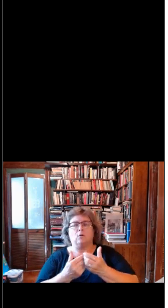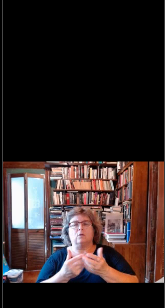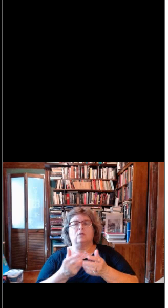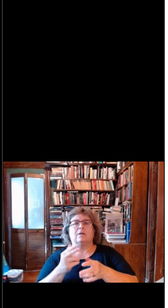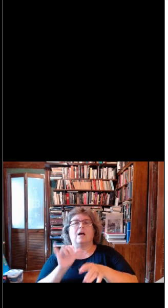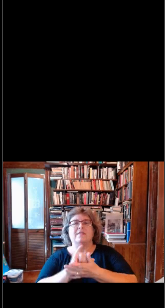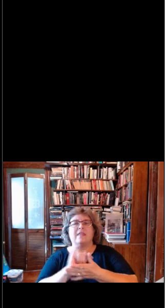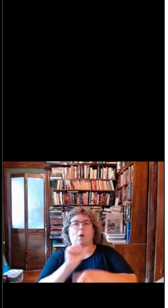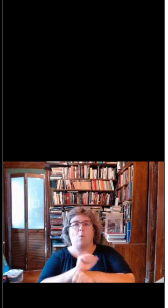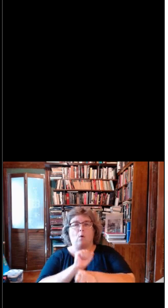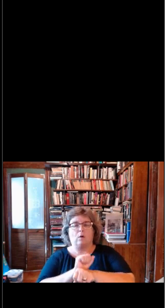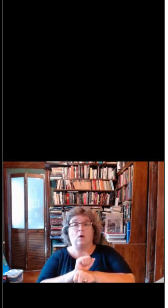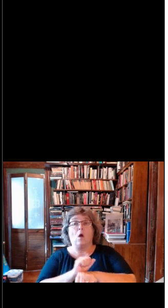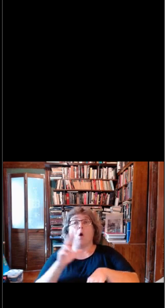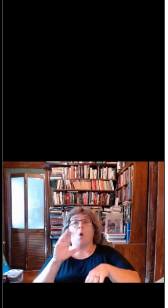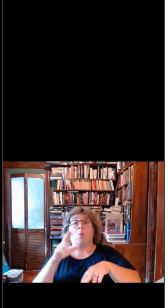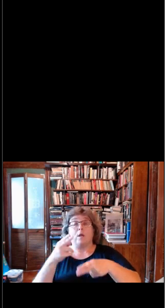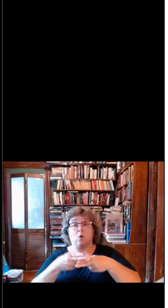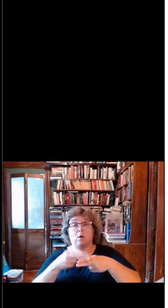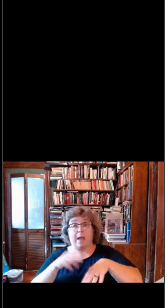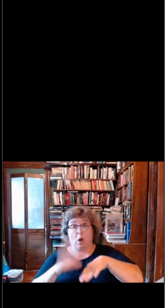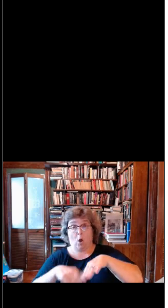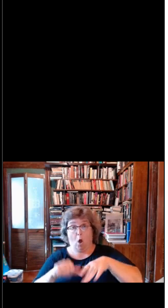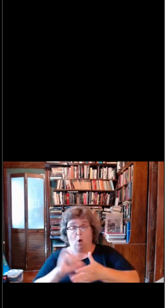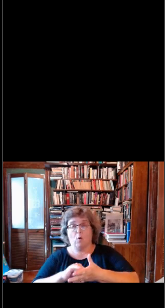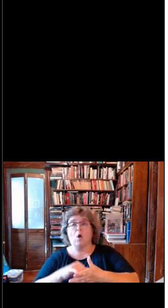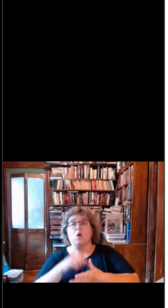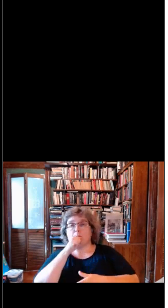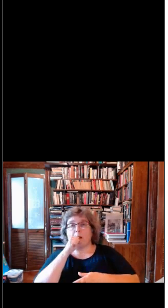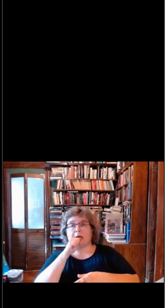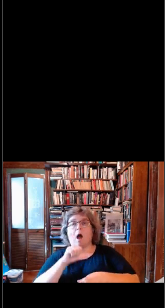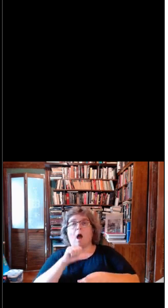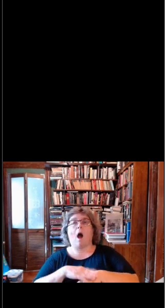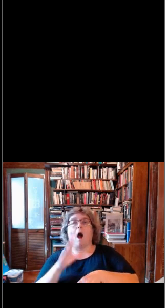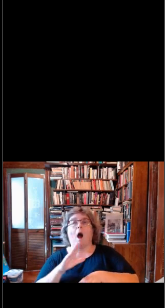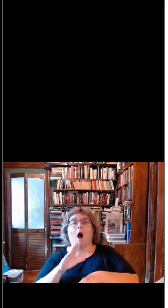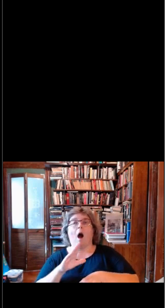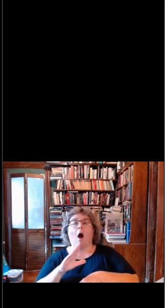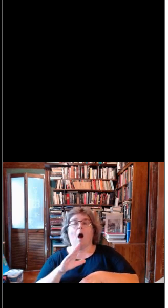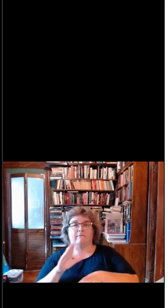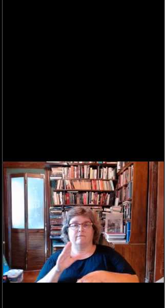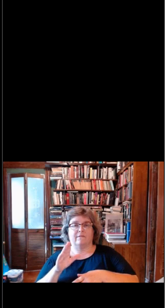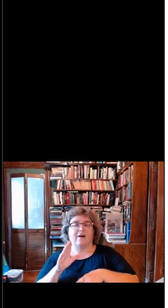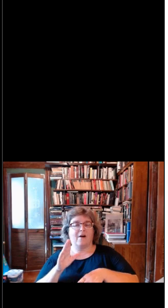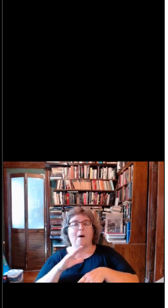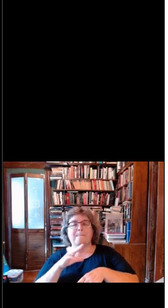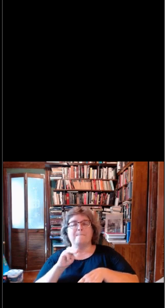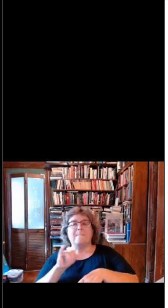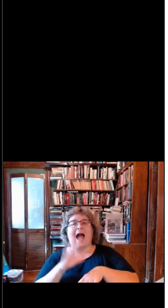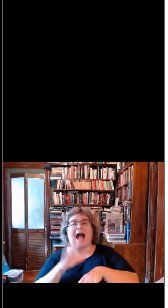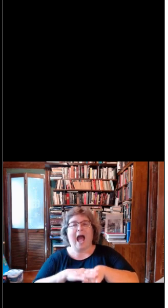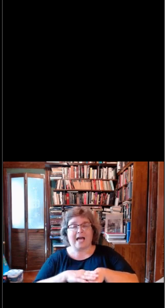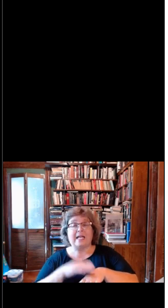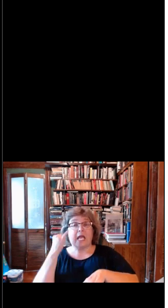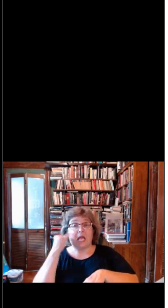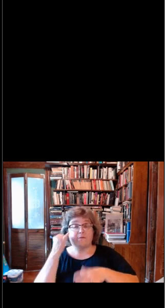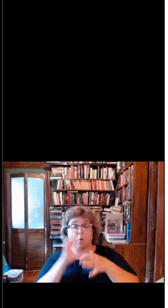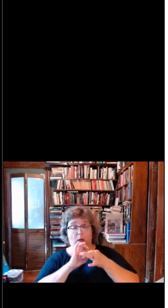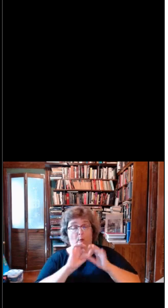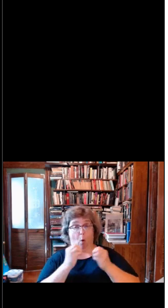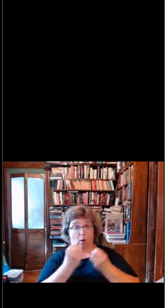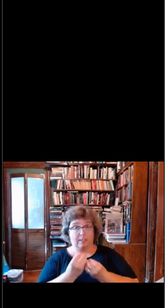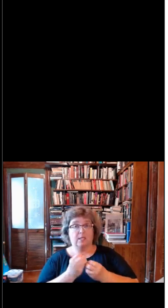When your name is called, we will unmute your mic. At that time, please say and spell your name for us. And if you are affiliated with an